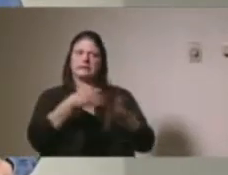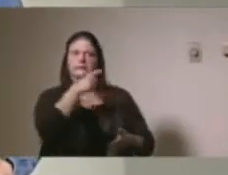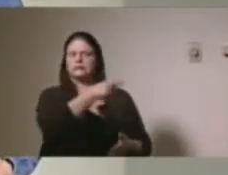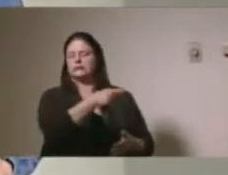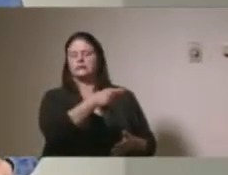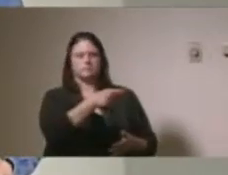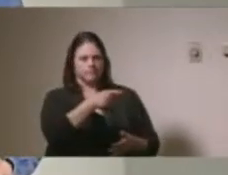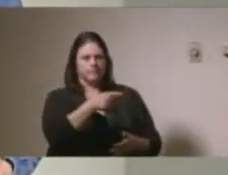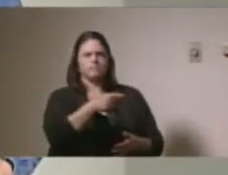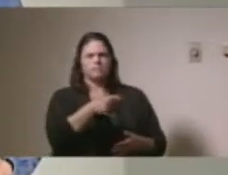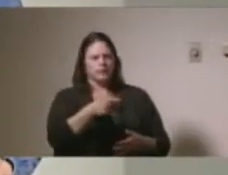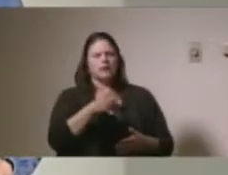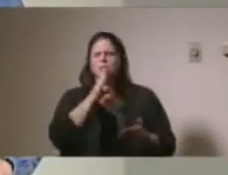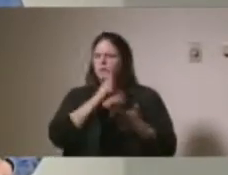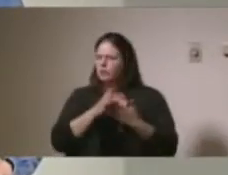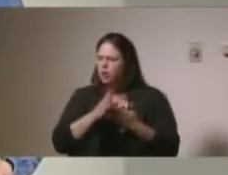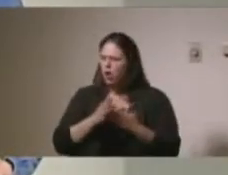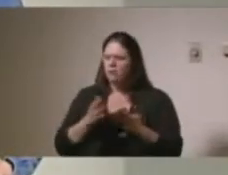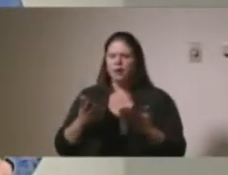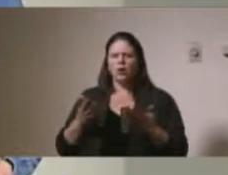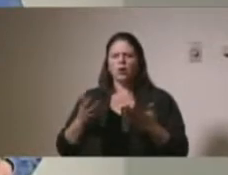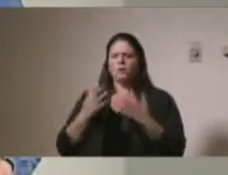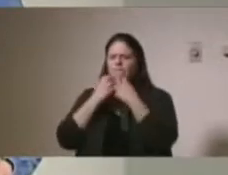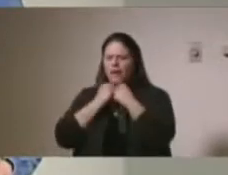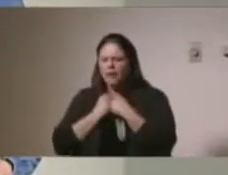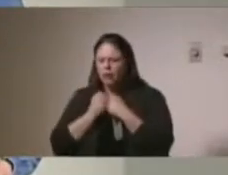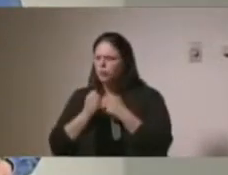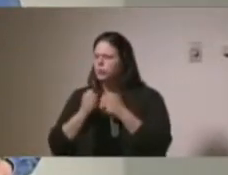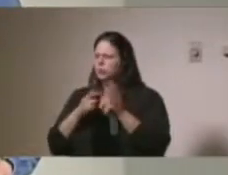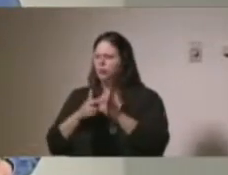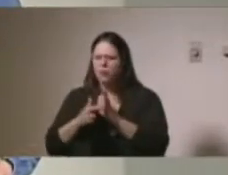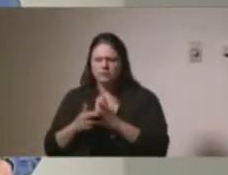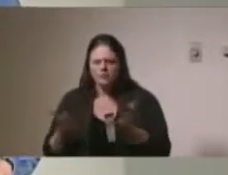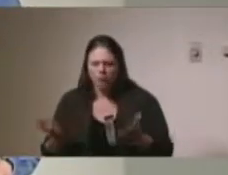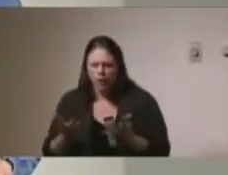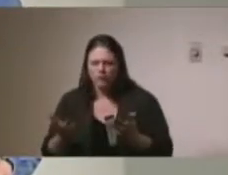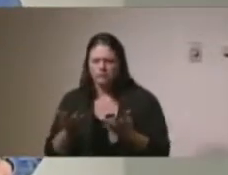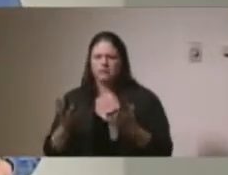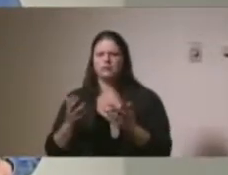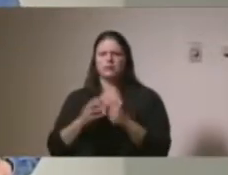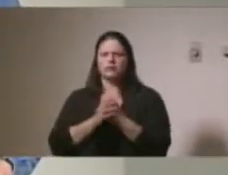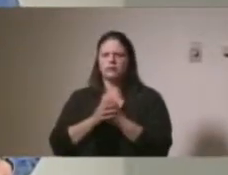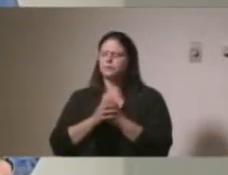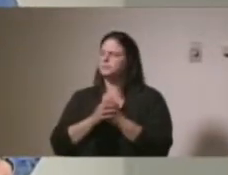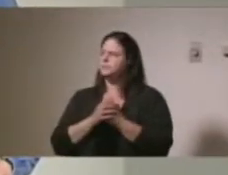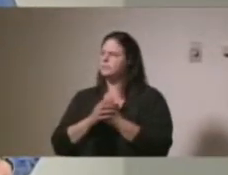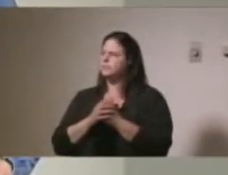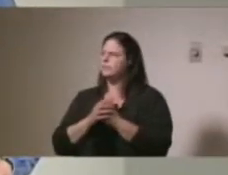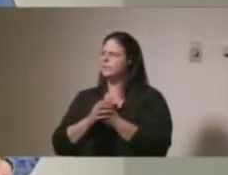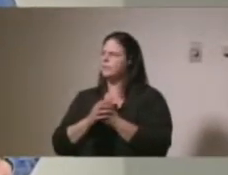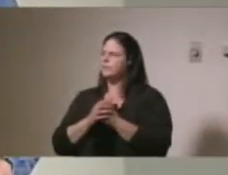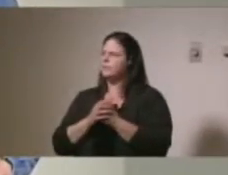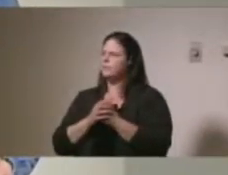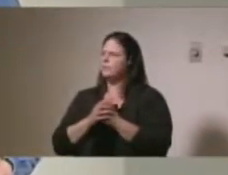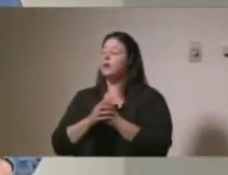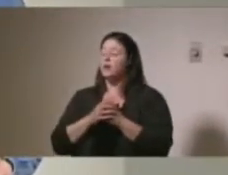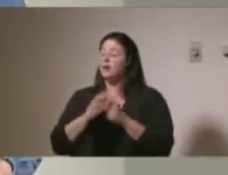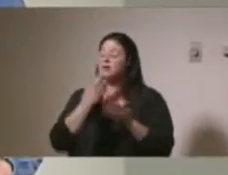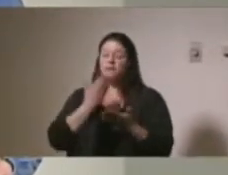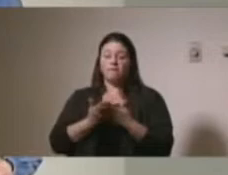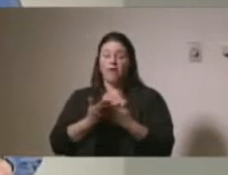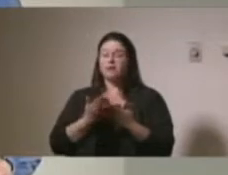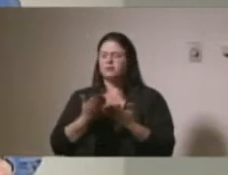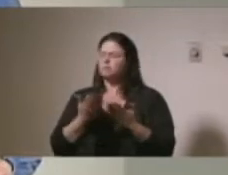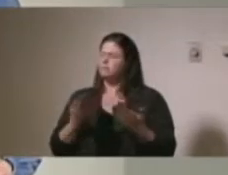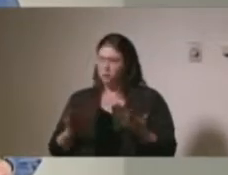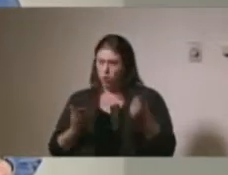about personalities, and we got to talk about values and what they represent. The reality is, do they stand on the side of these cash store predatory lenders, or do they